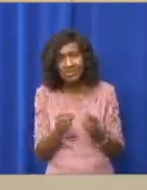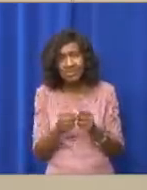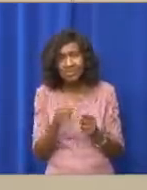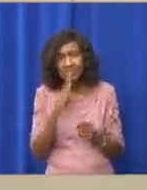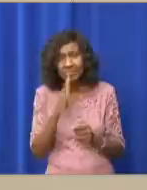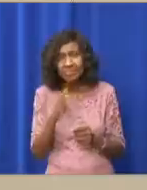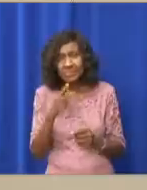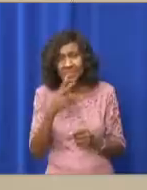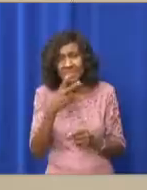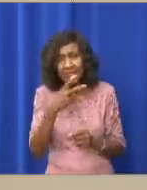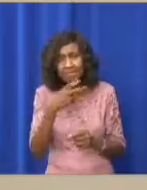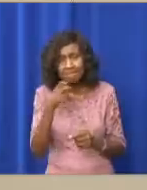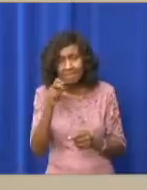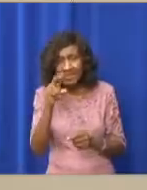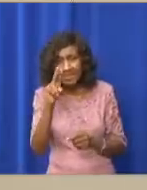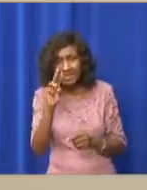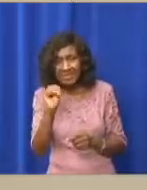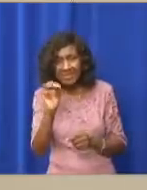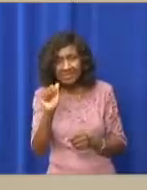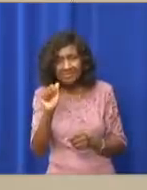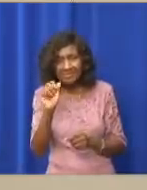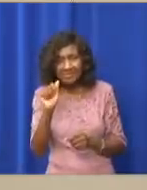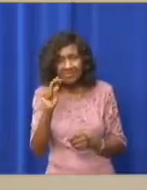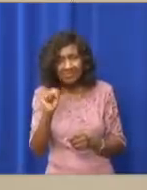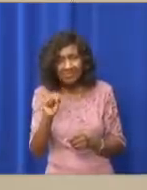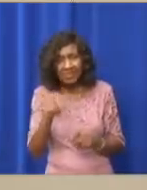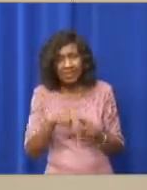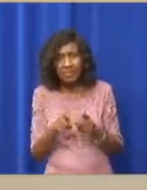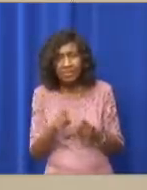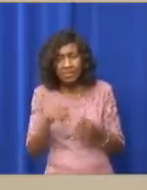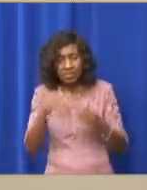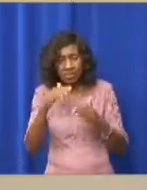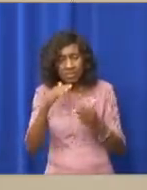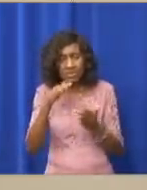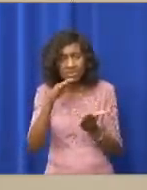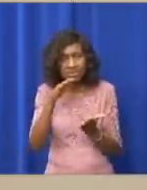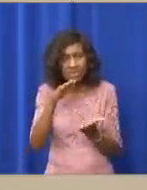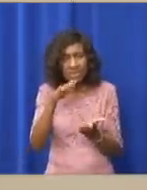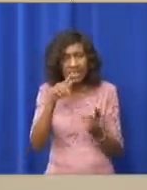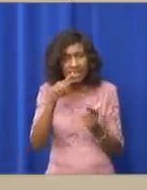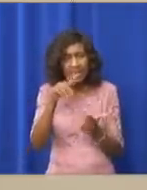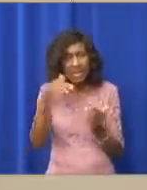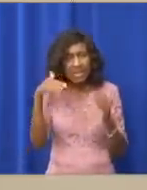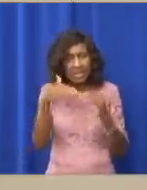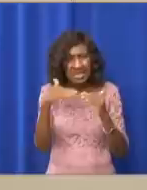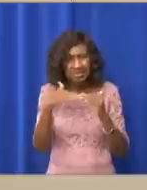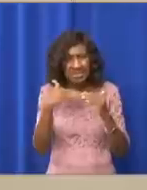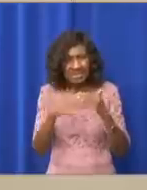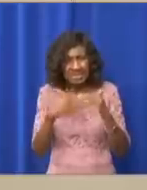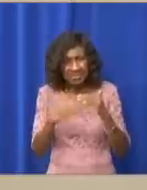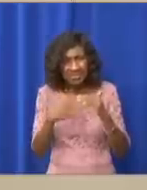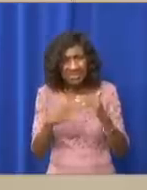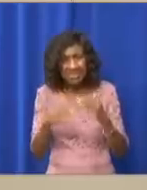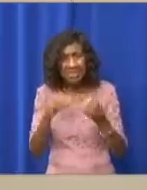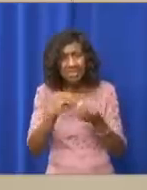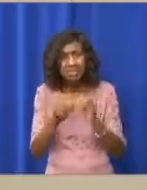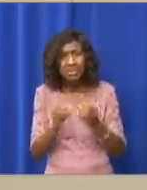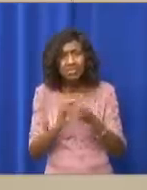because we are trying to limit the number of people on the beach at any given time. By using the